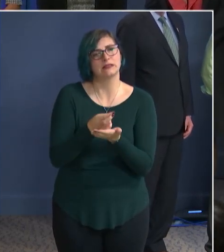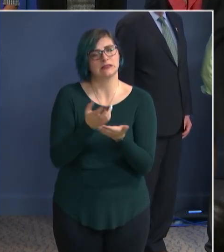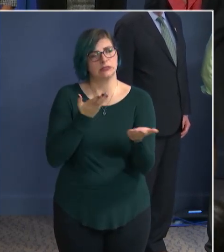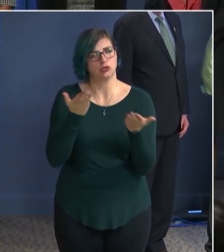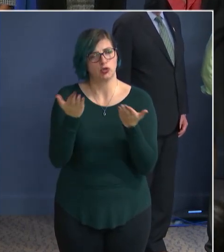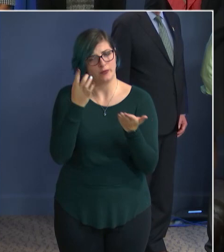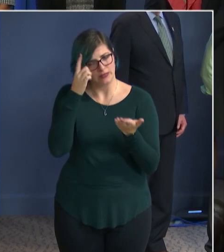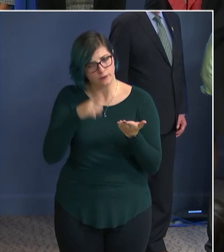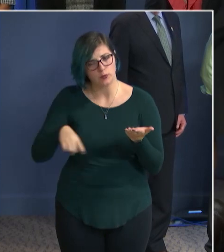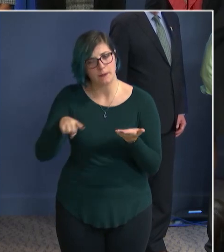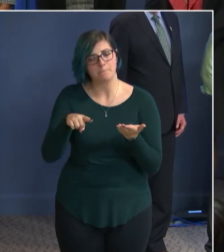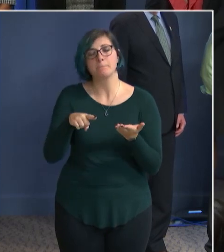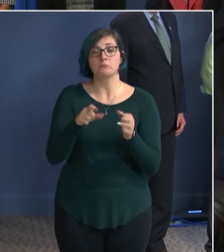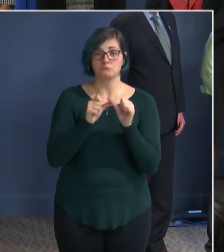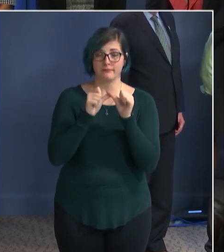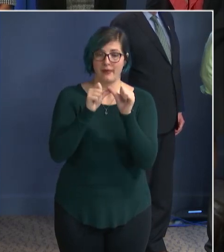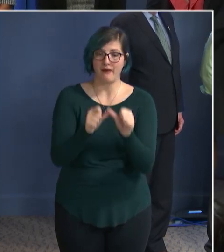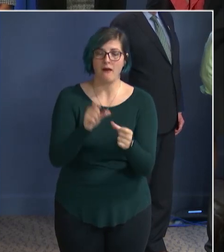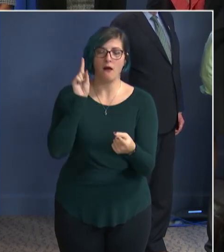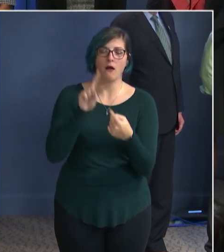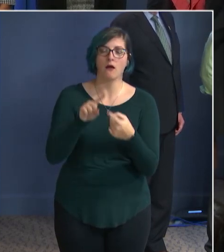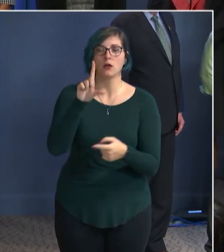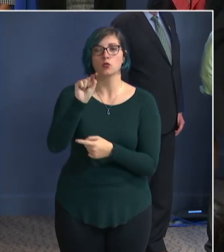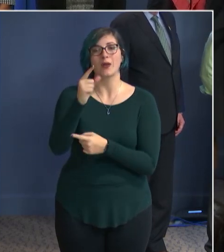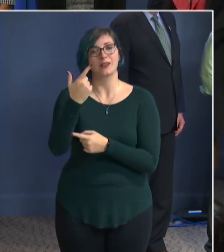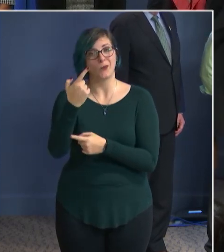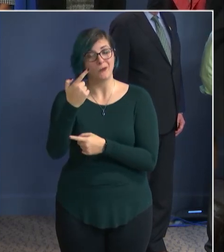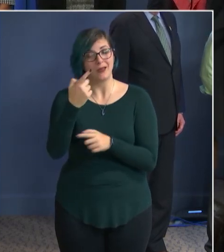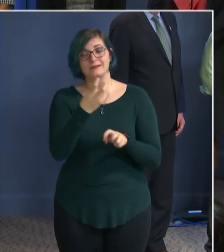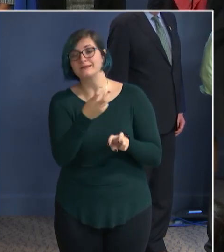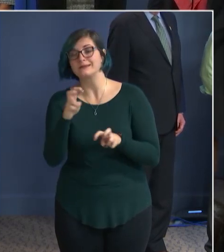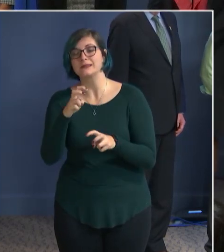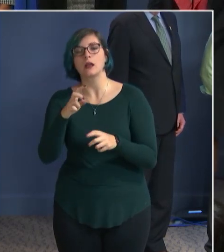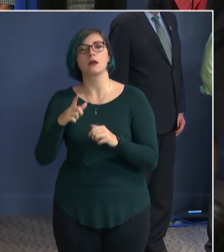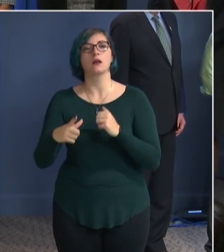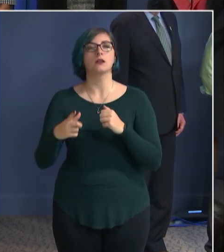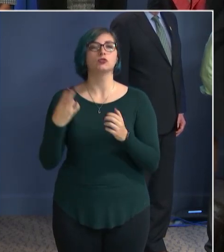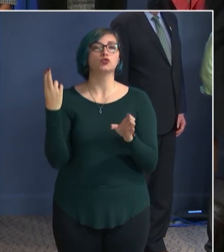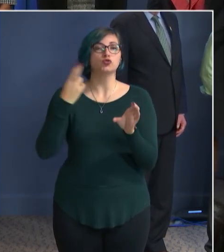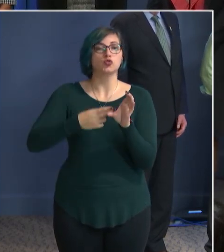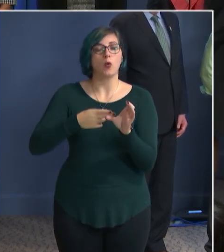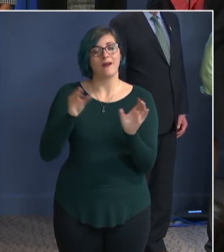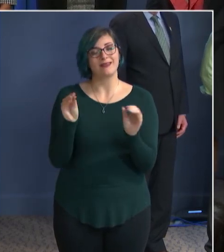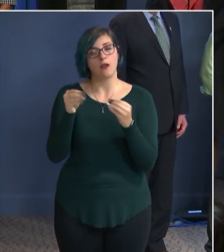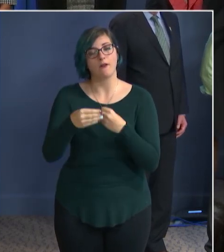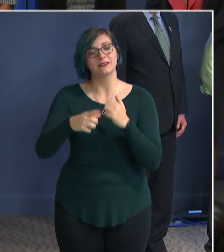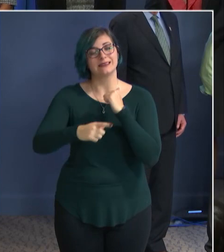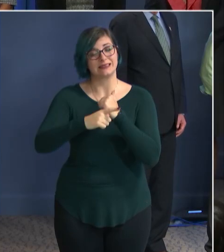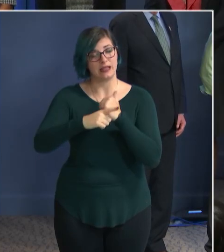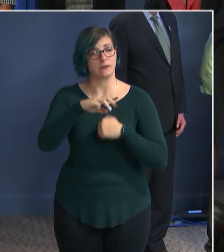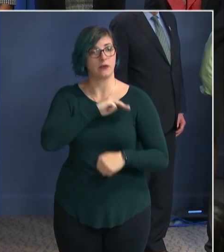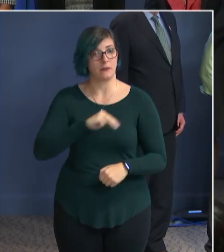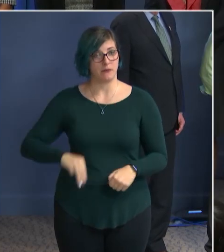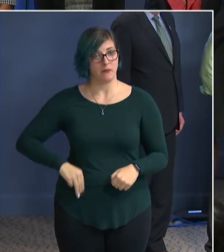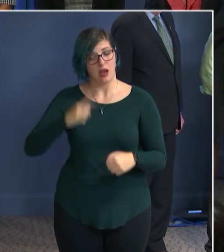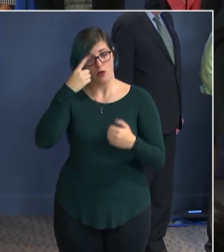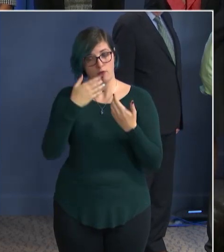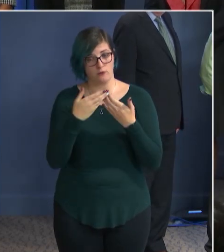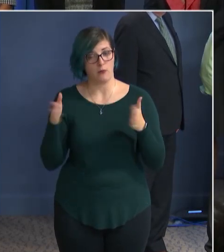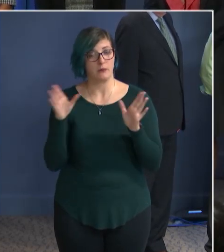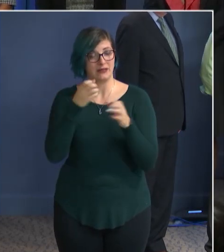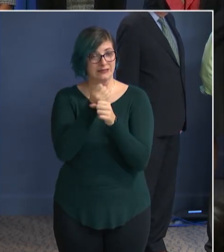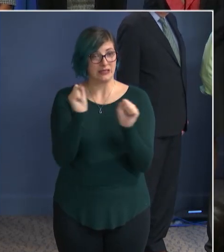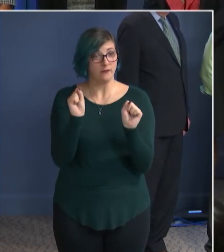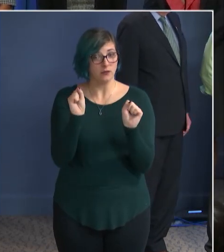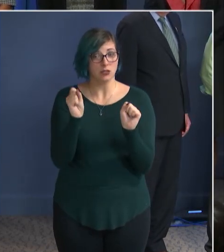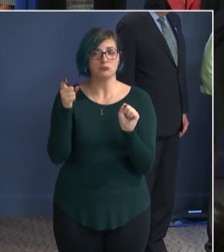until 2021 when she joined the Office of the Deputy Mayor for Public Safety as the Chief of Staff. We